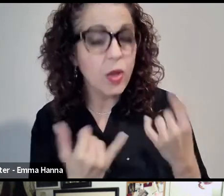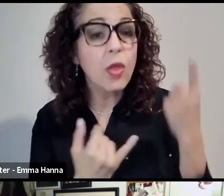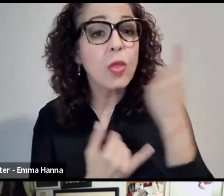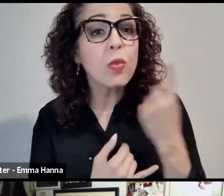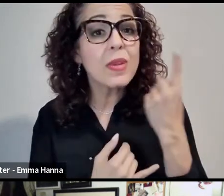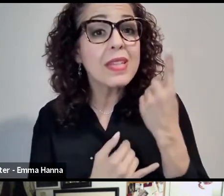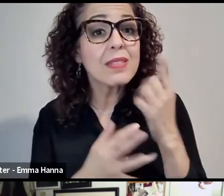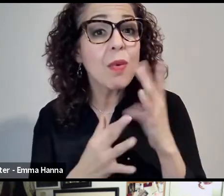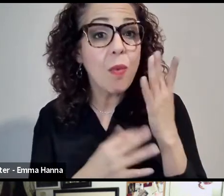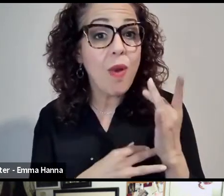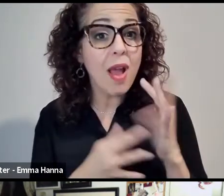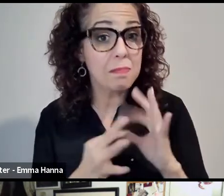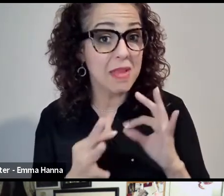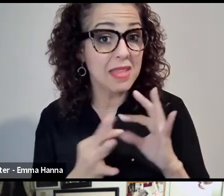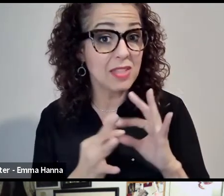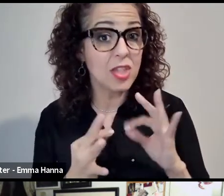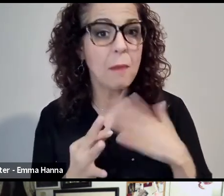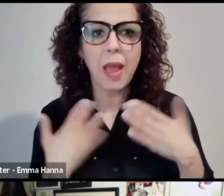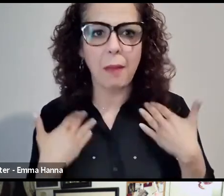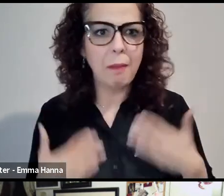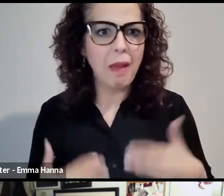that my body's been